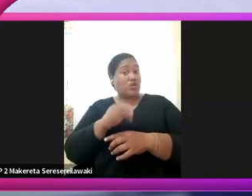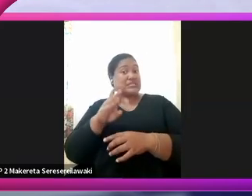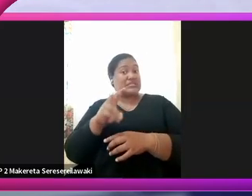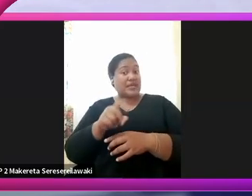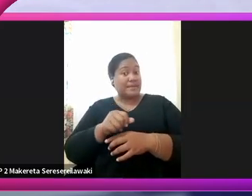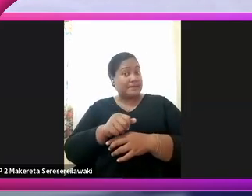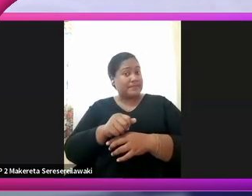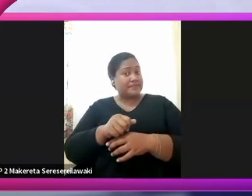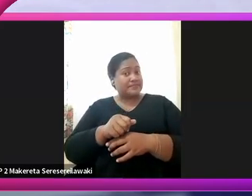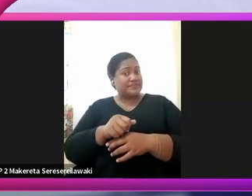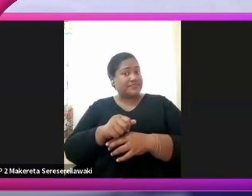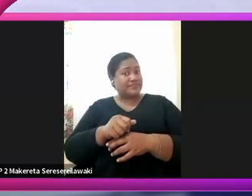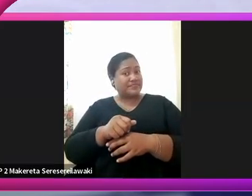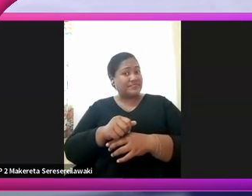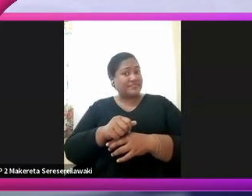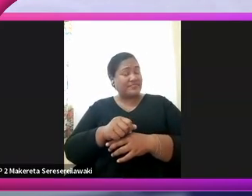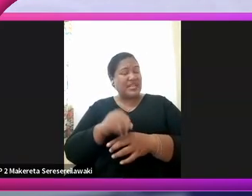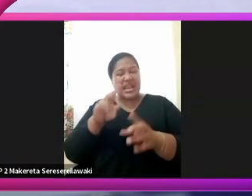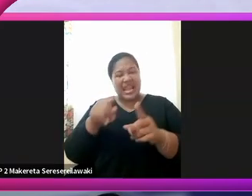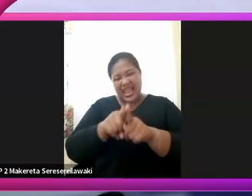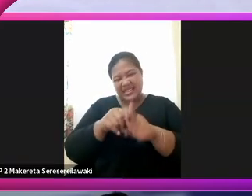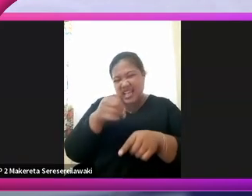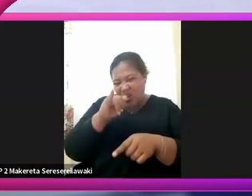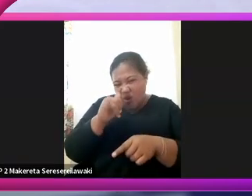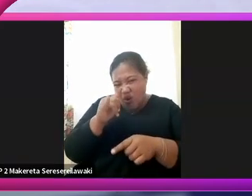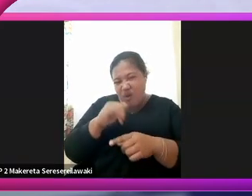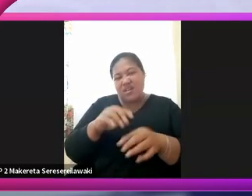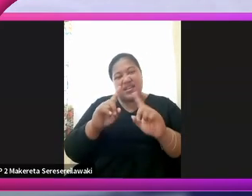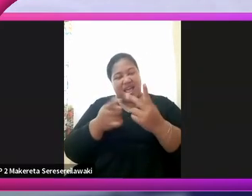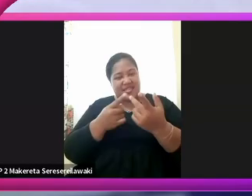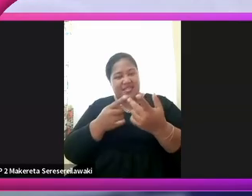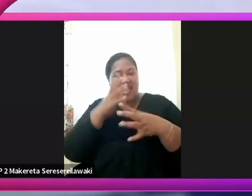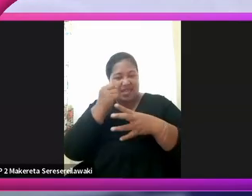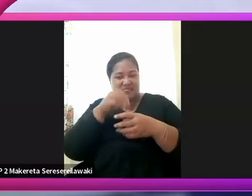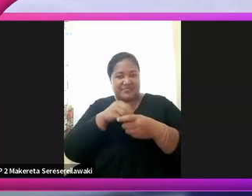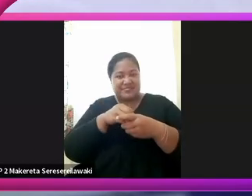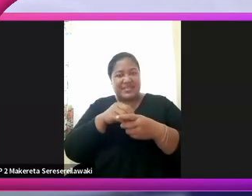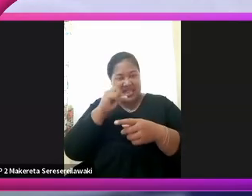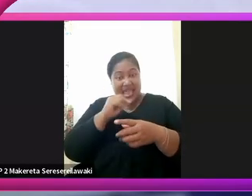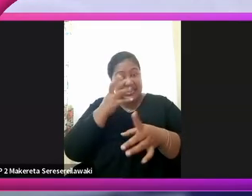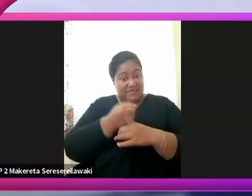some substance, like people take alcohol will be affect that as well. So any